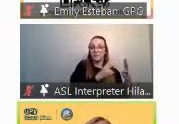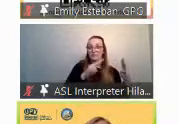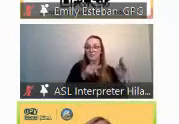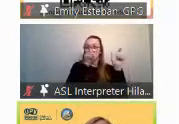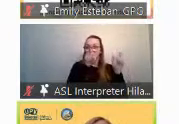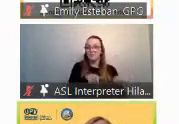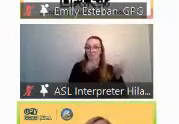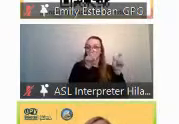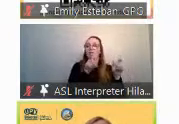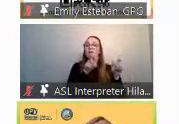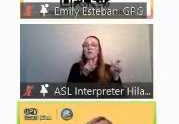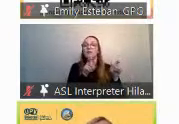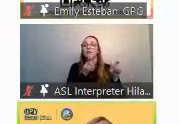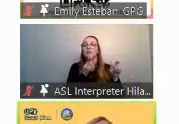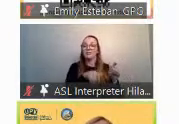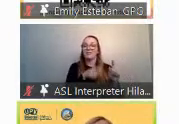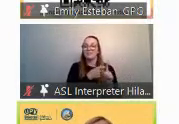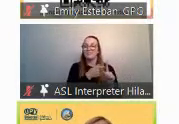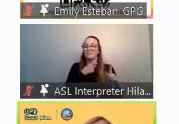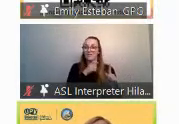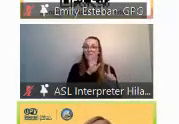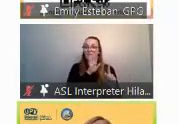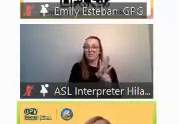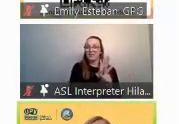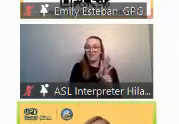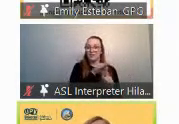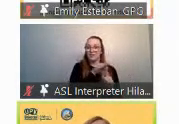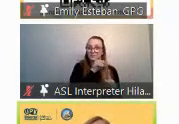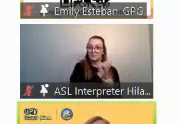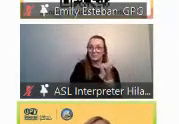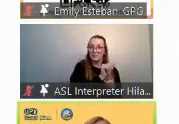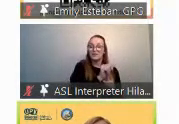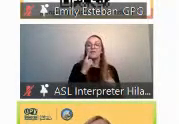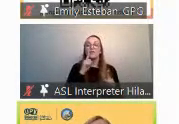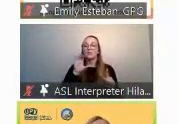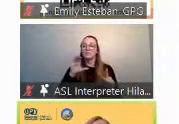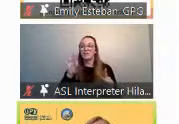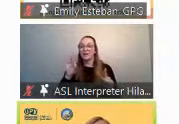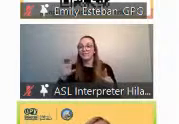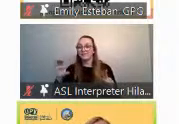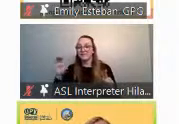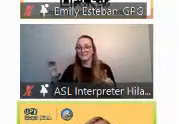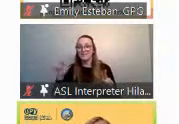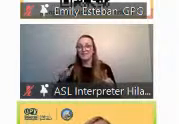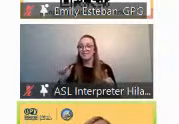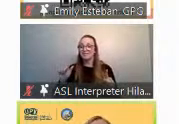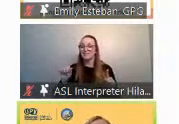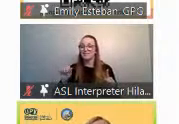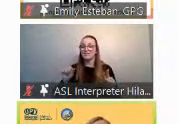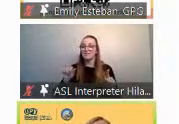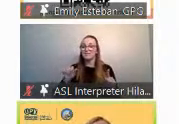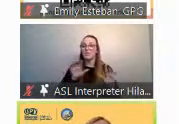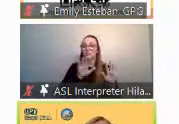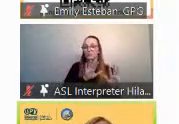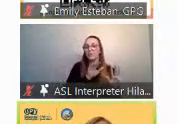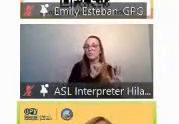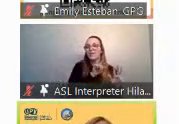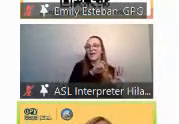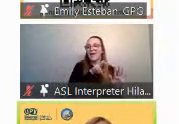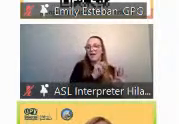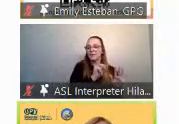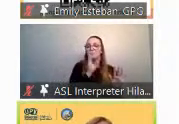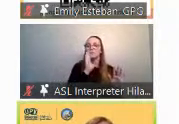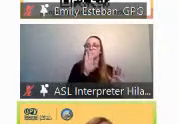provider's reimbursement. And for CFCC contracts, the admin and support costs are allocated to the contractor in addition to